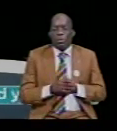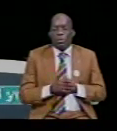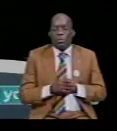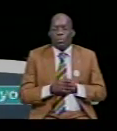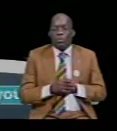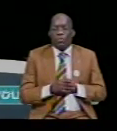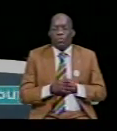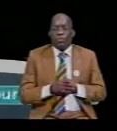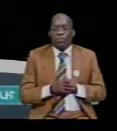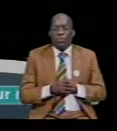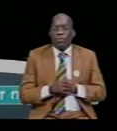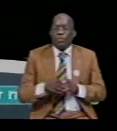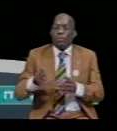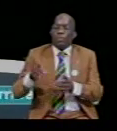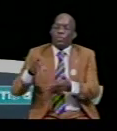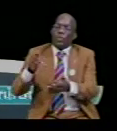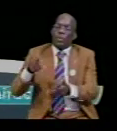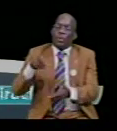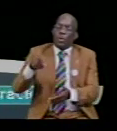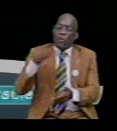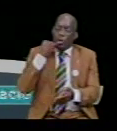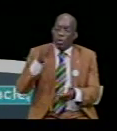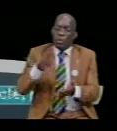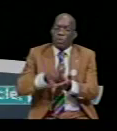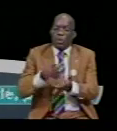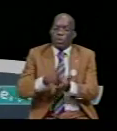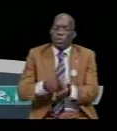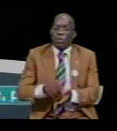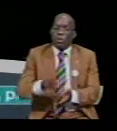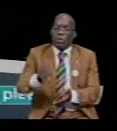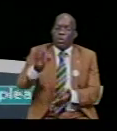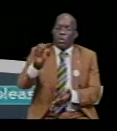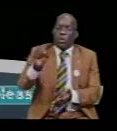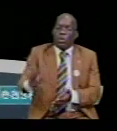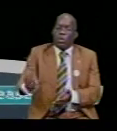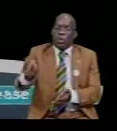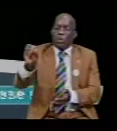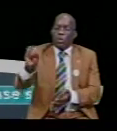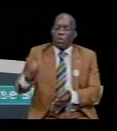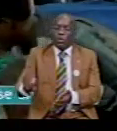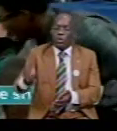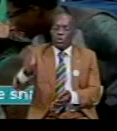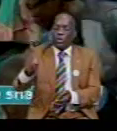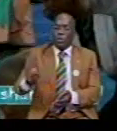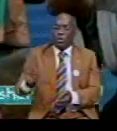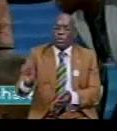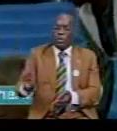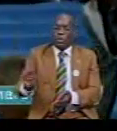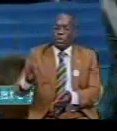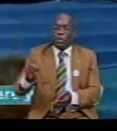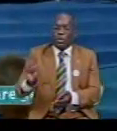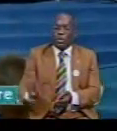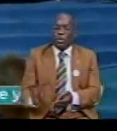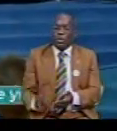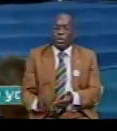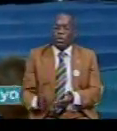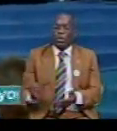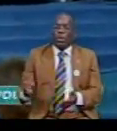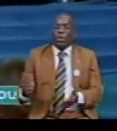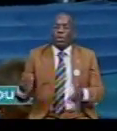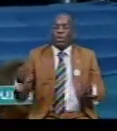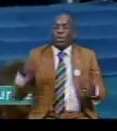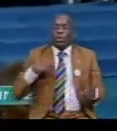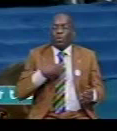I am Dr. Shodeke Olanrewaju, and we have many that are ready to